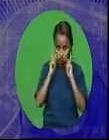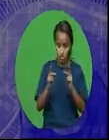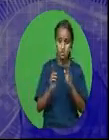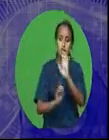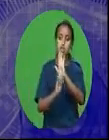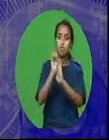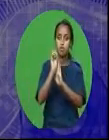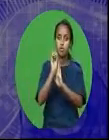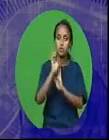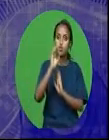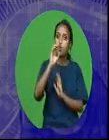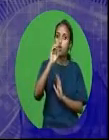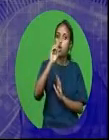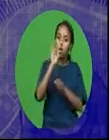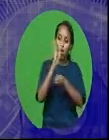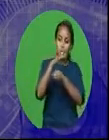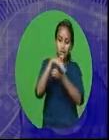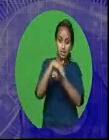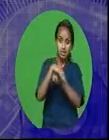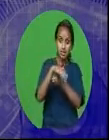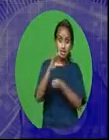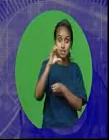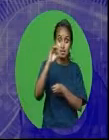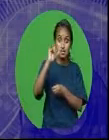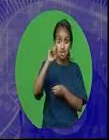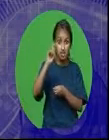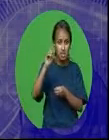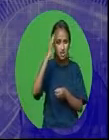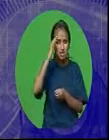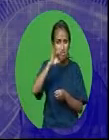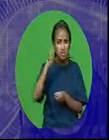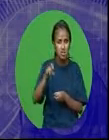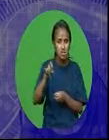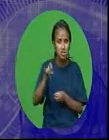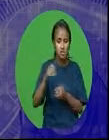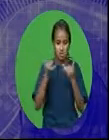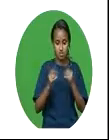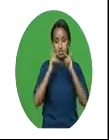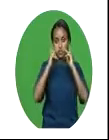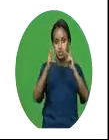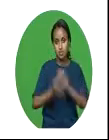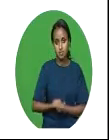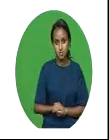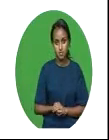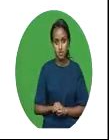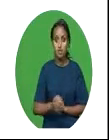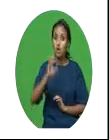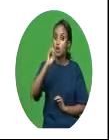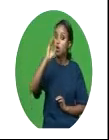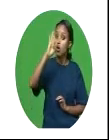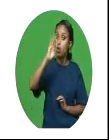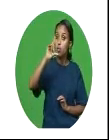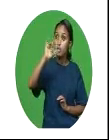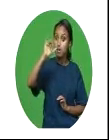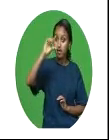development of an oblique cylinder. Do you know what an oblique cylinder is? Let's see. An oblique